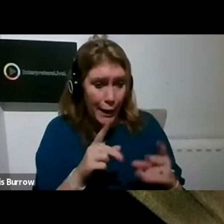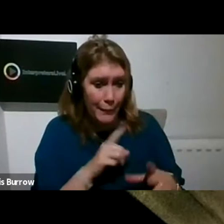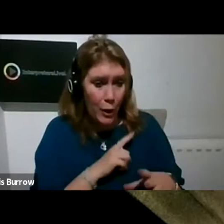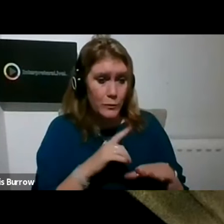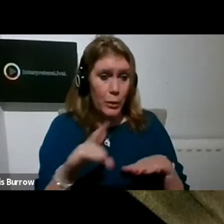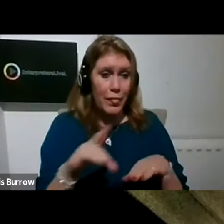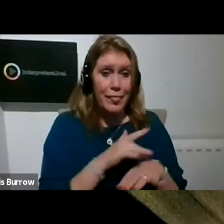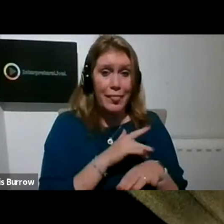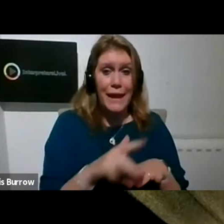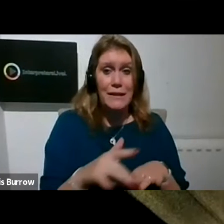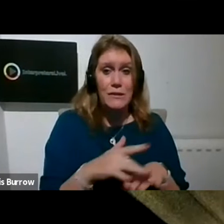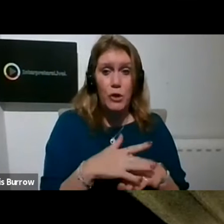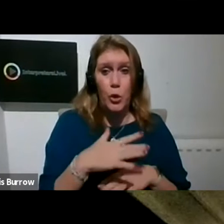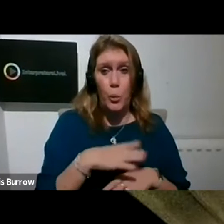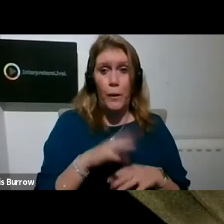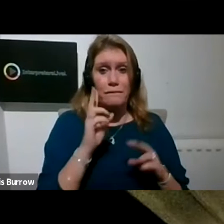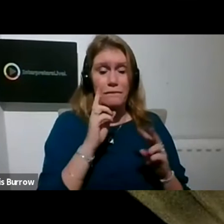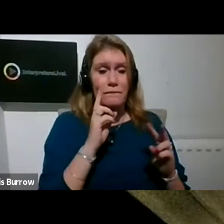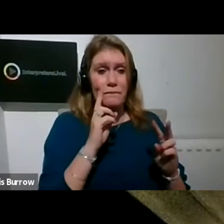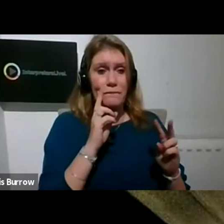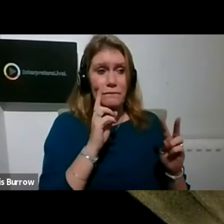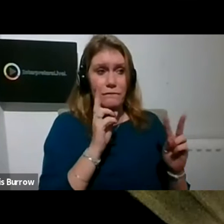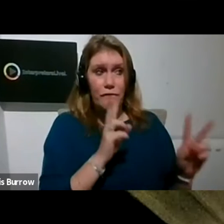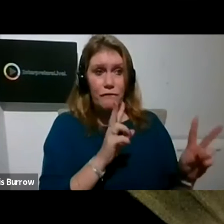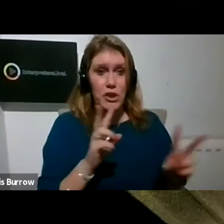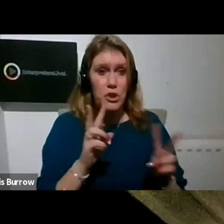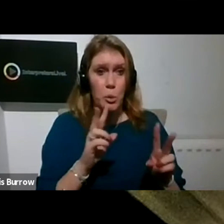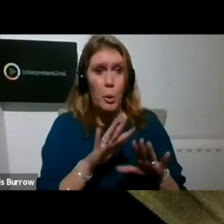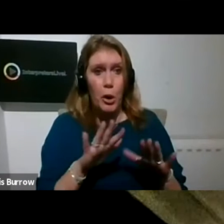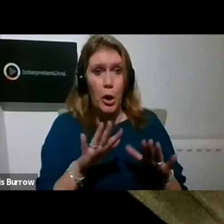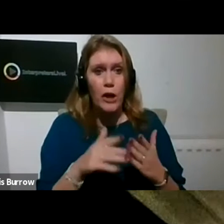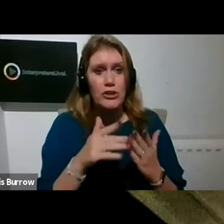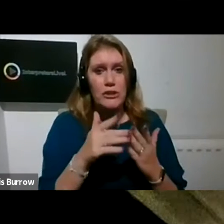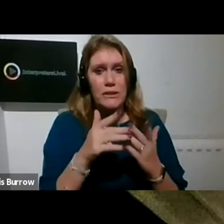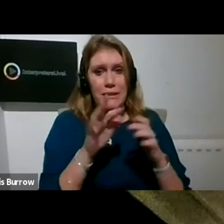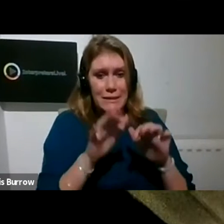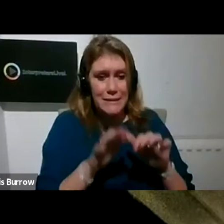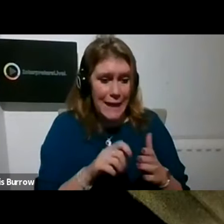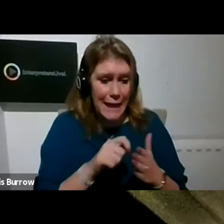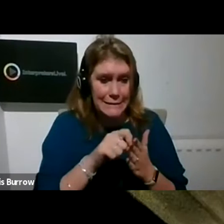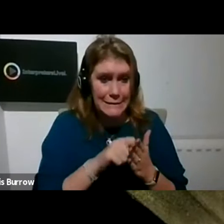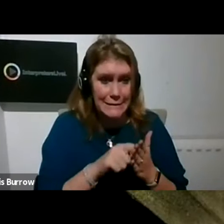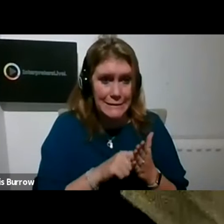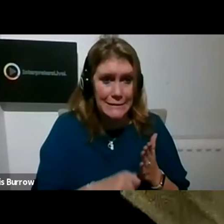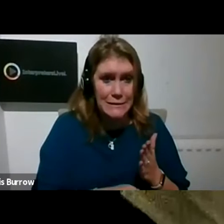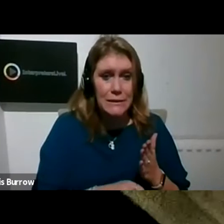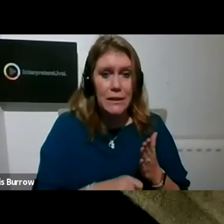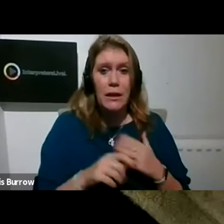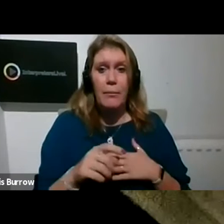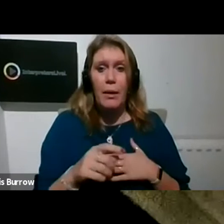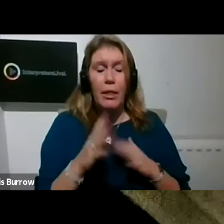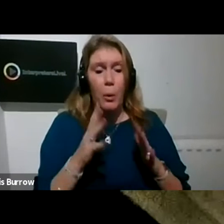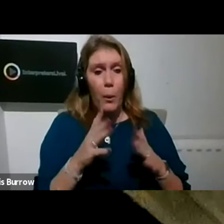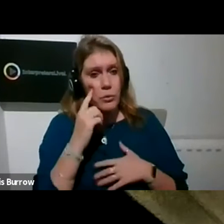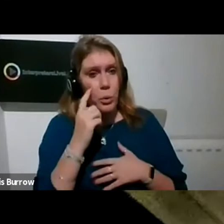there to be things that aren't just in the text, but then you have to kind of rethink that. And